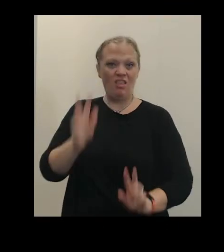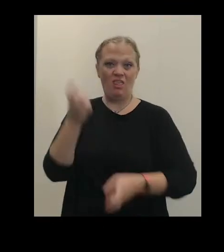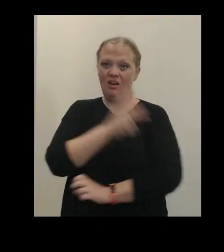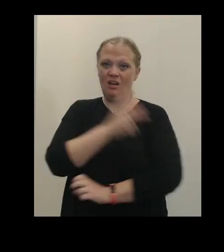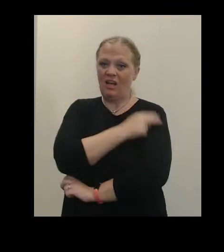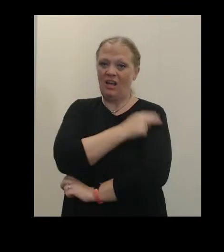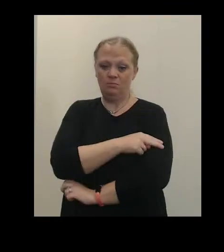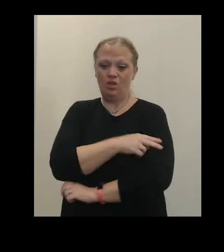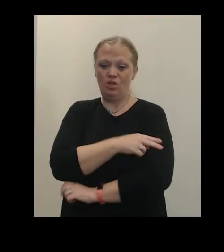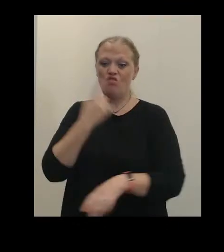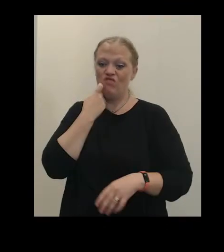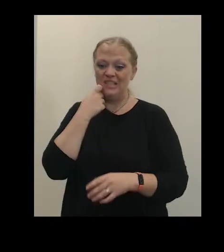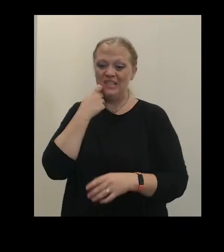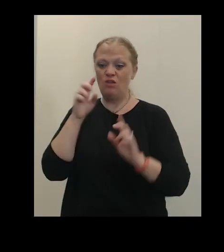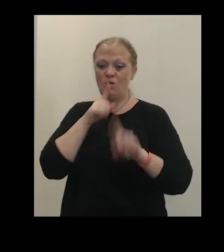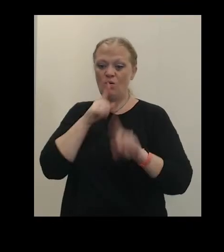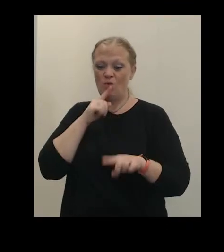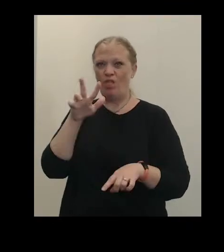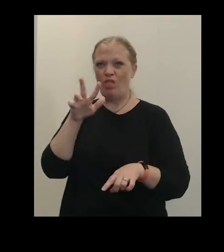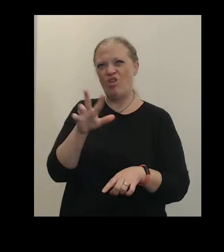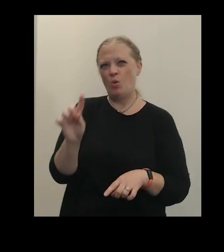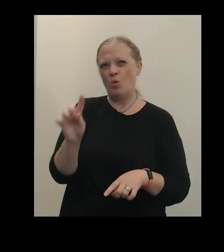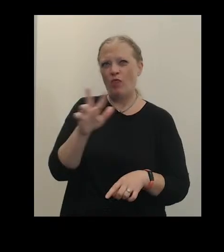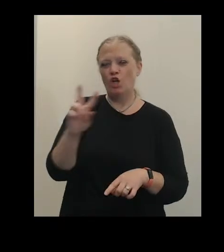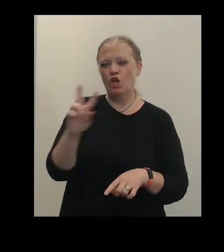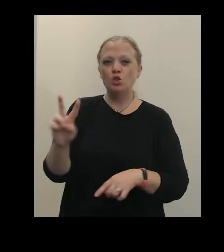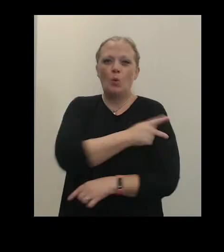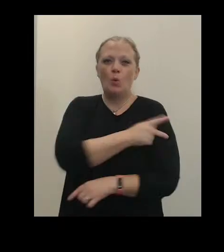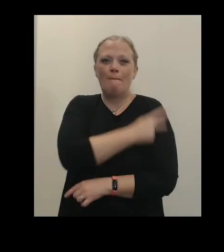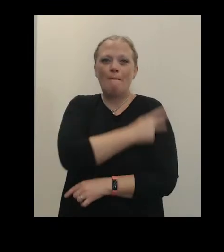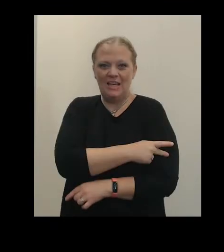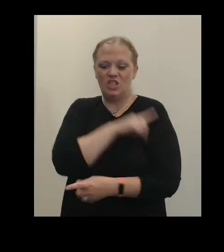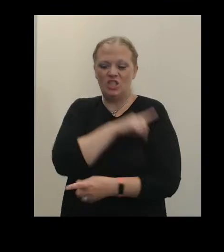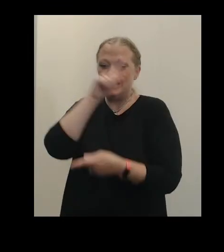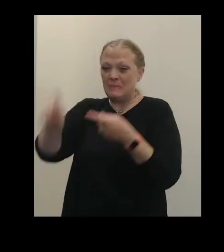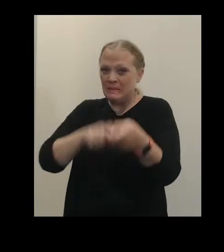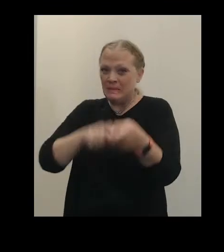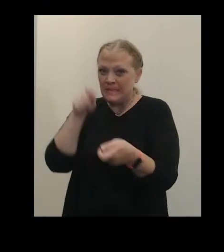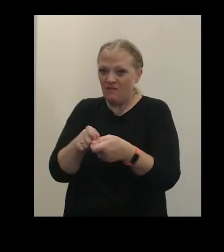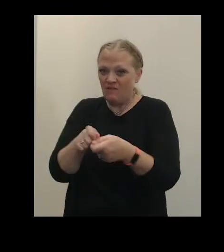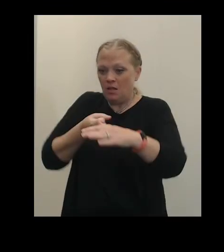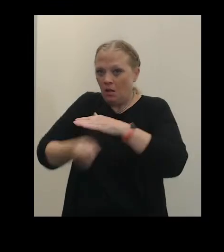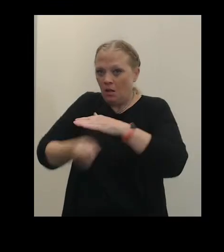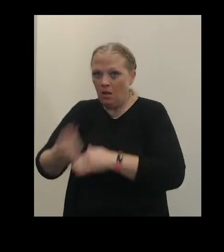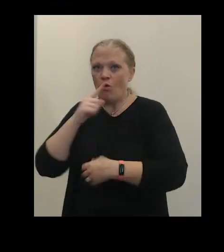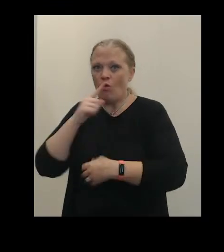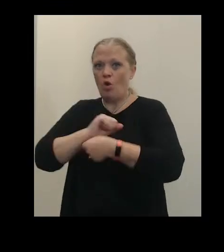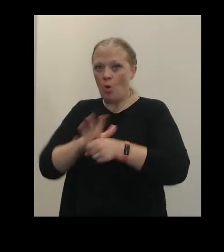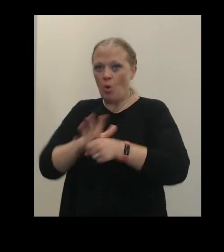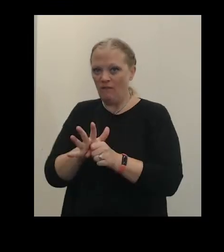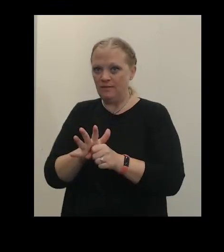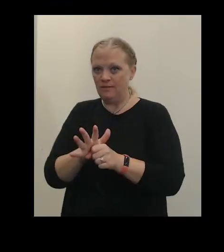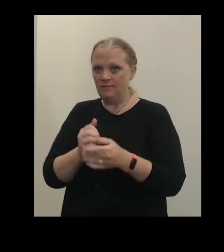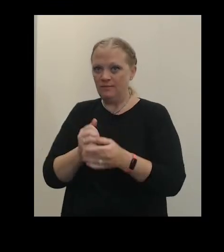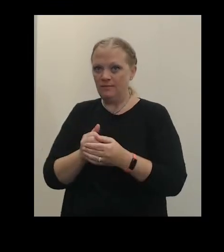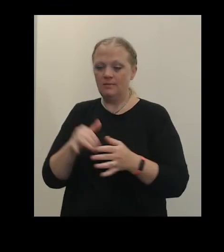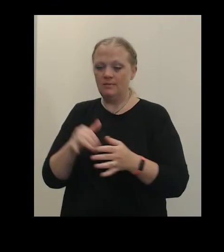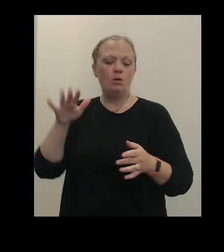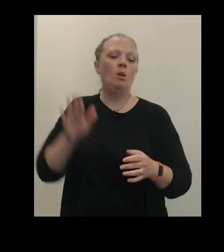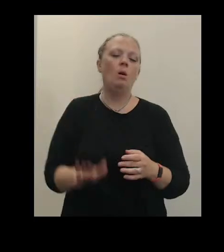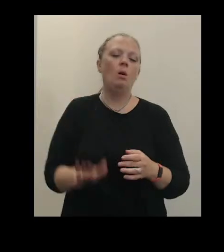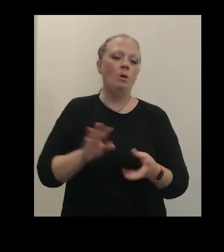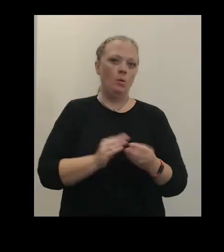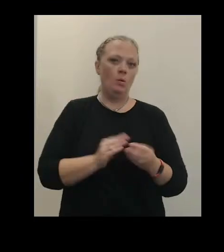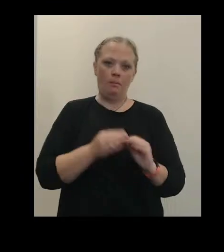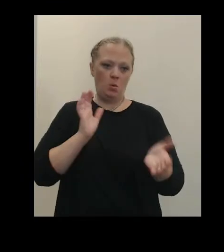report showed, I think, 31 or 32 patients that were specifically hospitalized for COVID-19. Now that's a very low number compared to